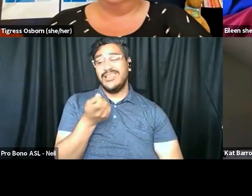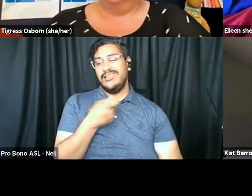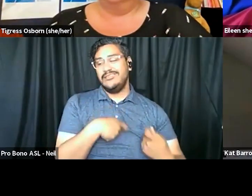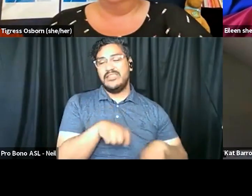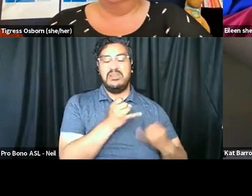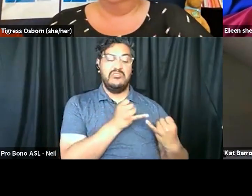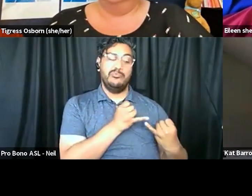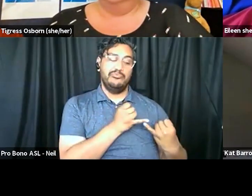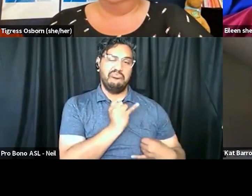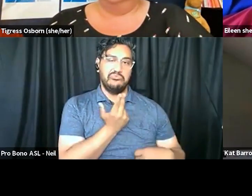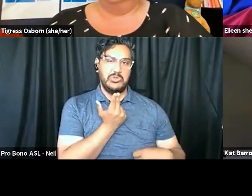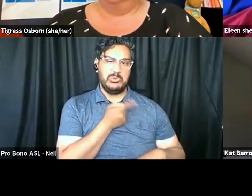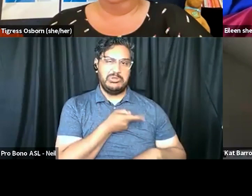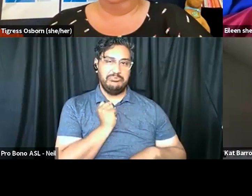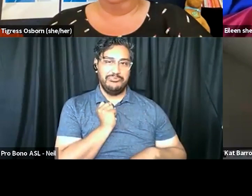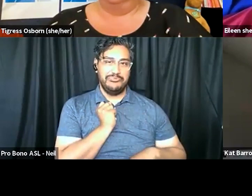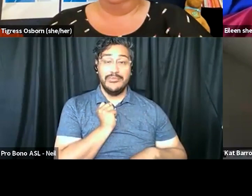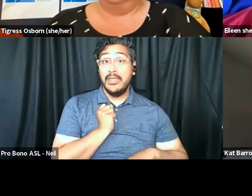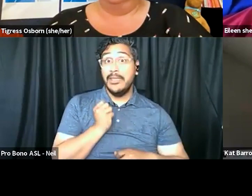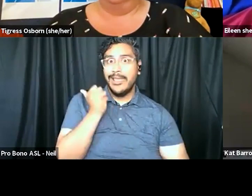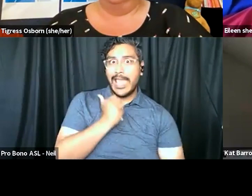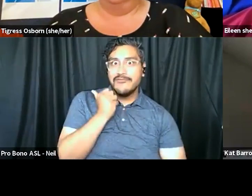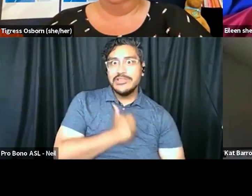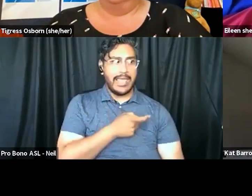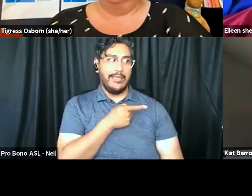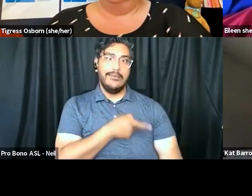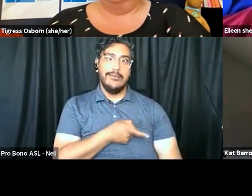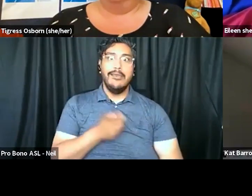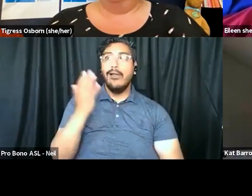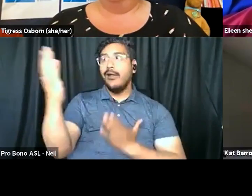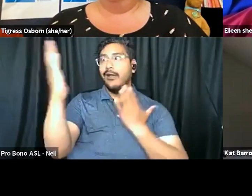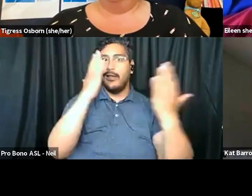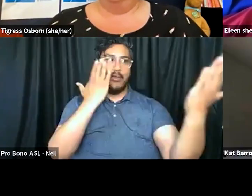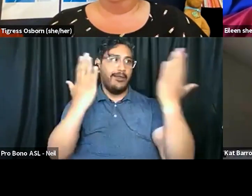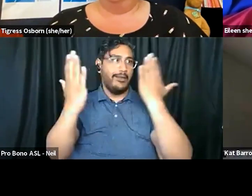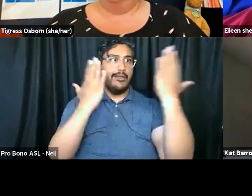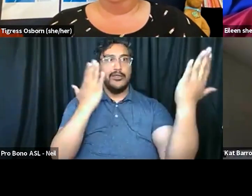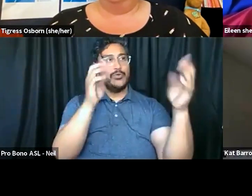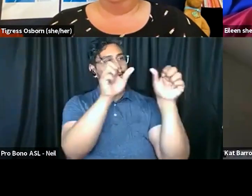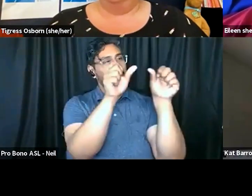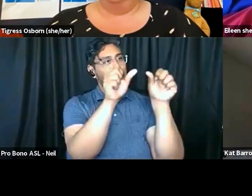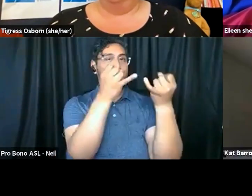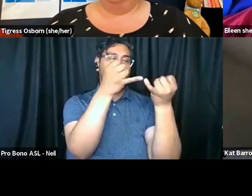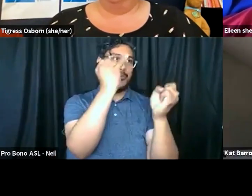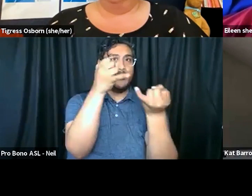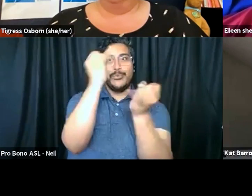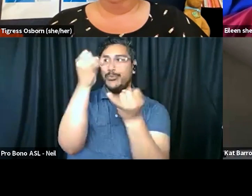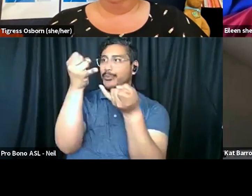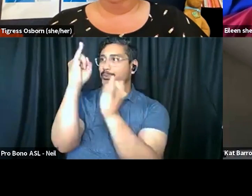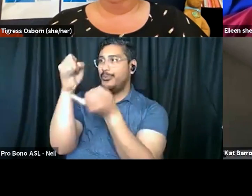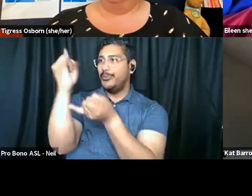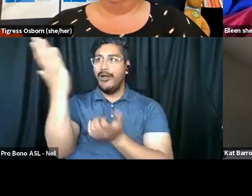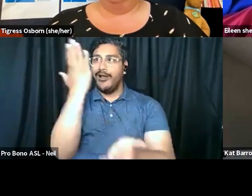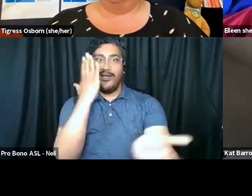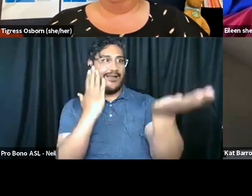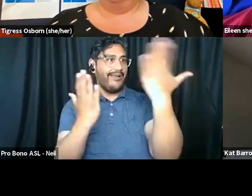cutie. Bombarded on a daily basis with images of smooth, young faces, certain the only shape he'd feel